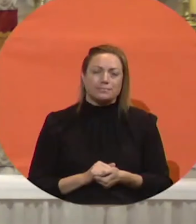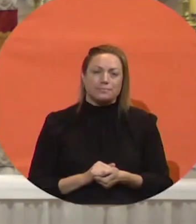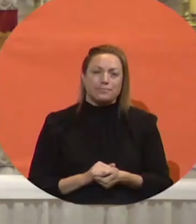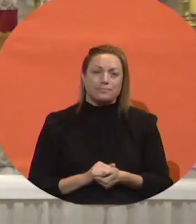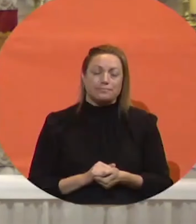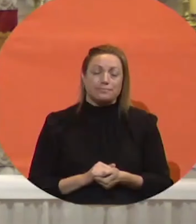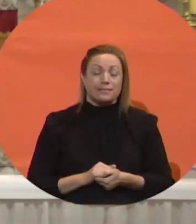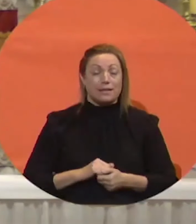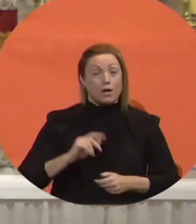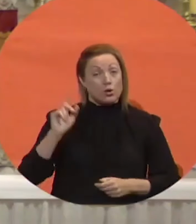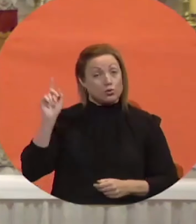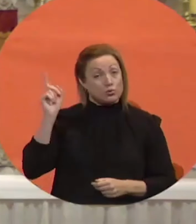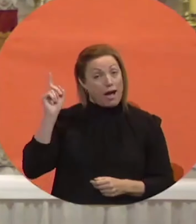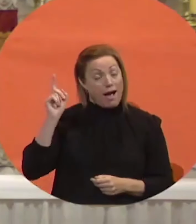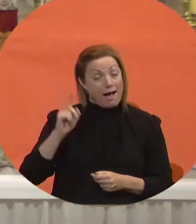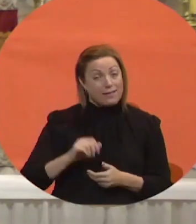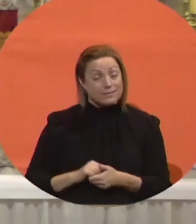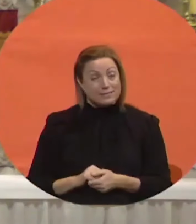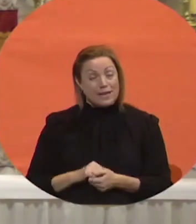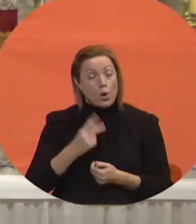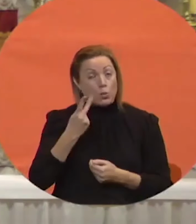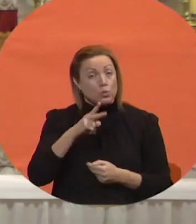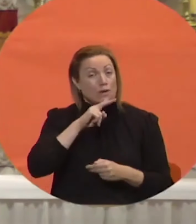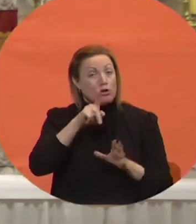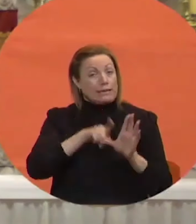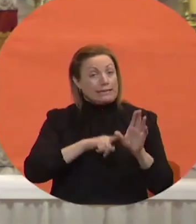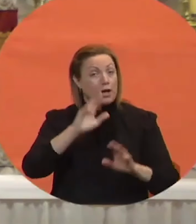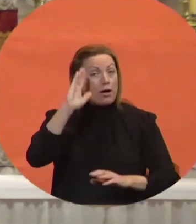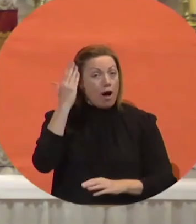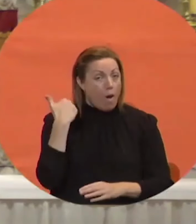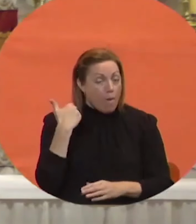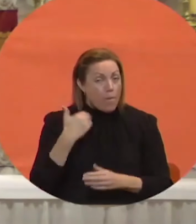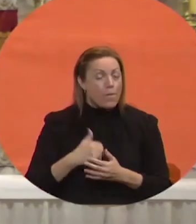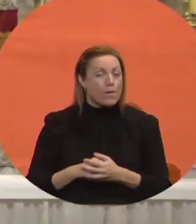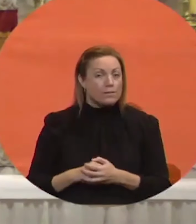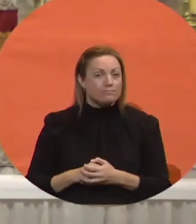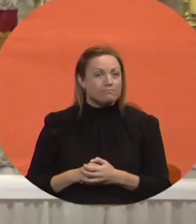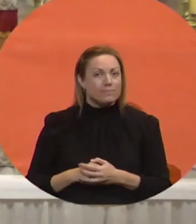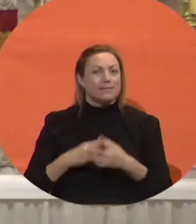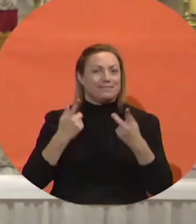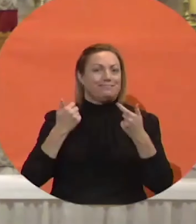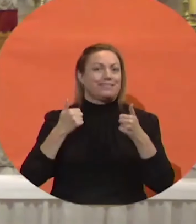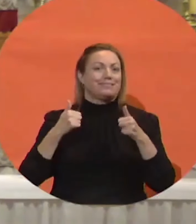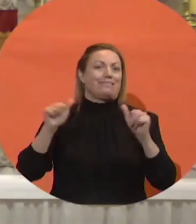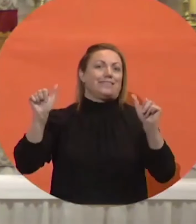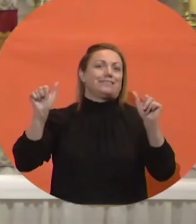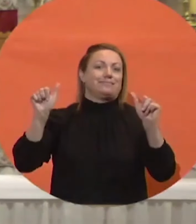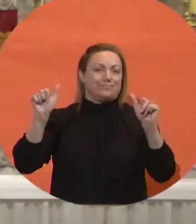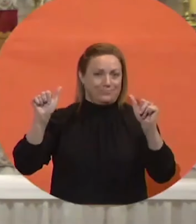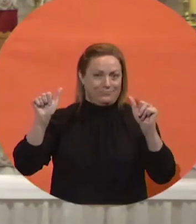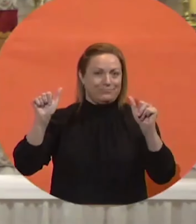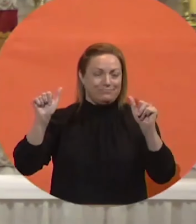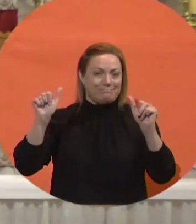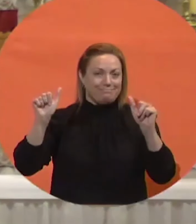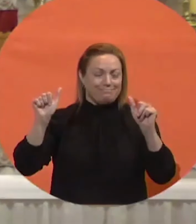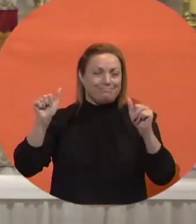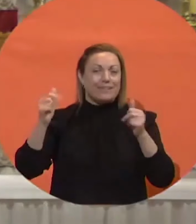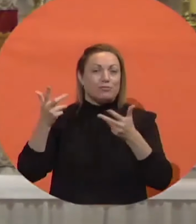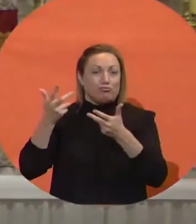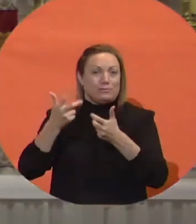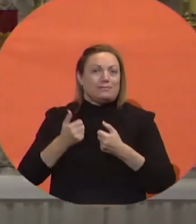On this day, 200 years ago, that aspiration was at last fulfilled.